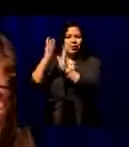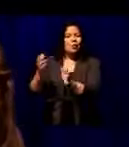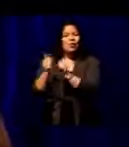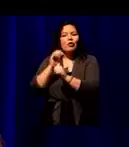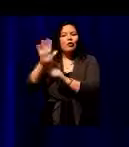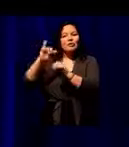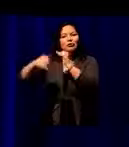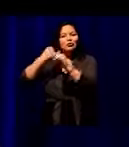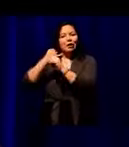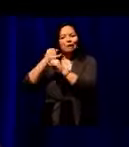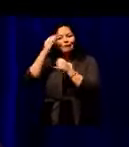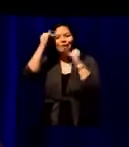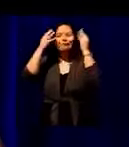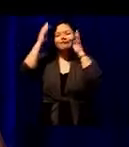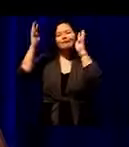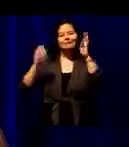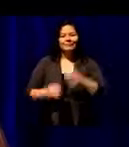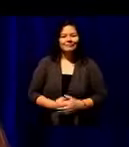insights.